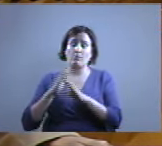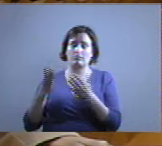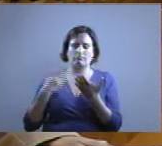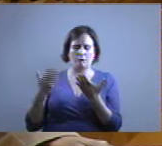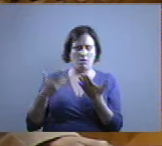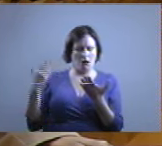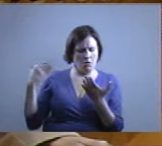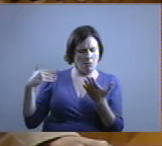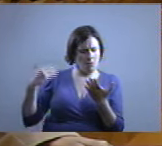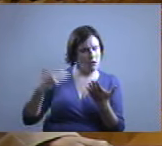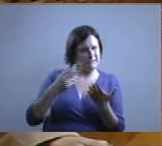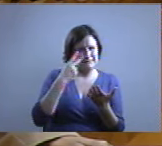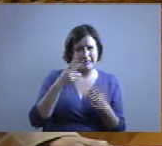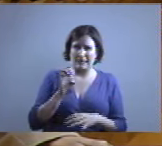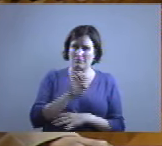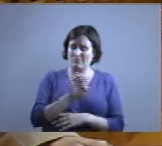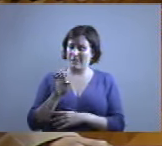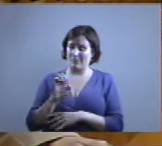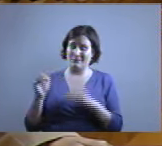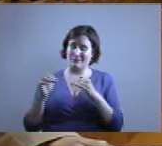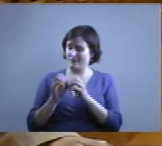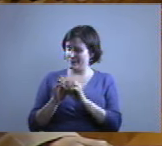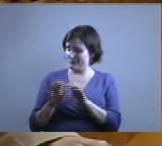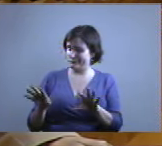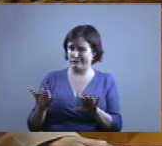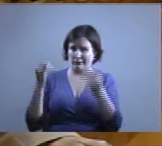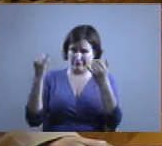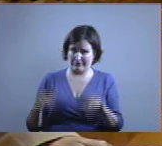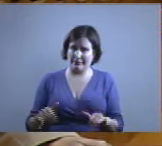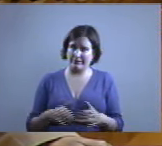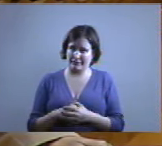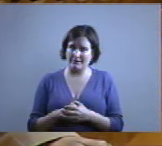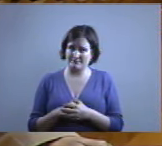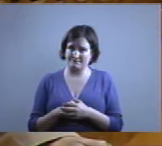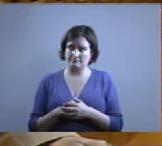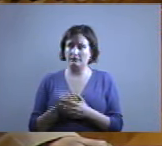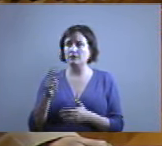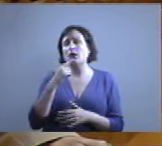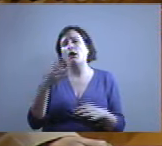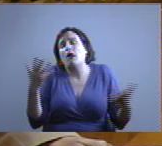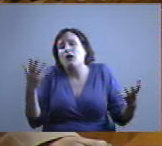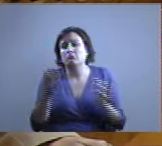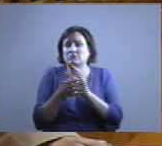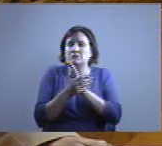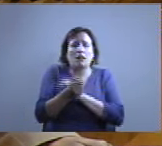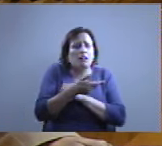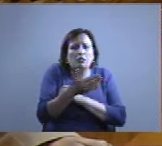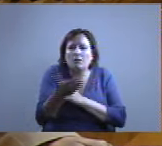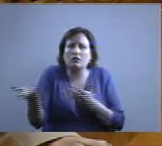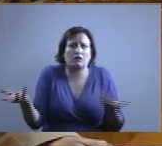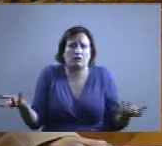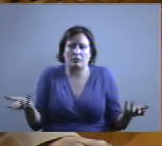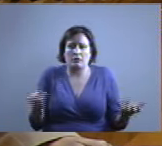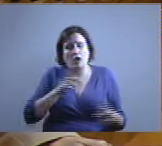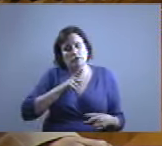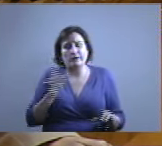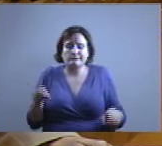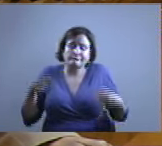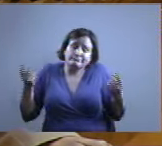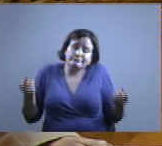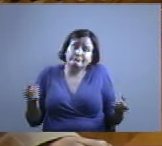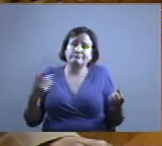in implementing equity in the workplace. The excuse of lack of skilled labor cannot really hold water anymore. With